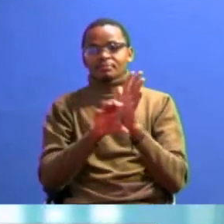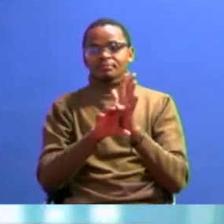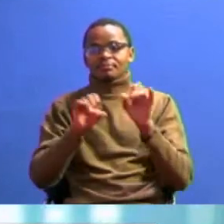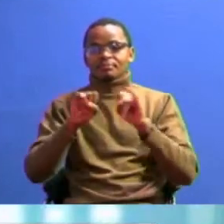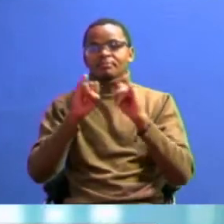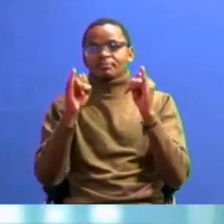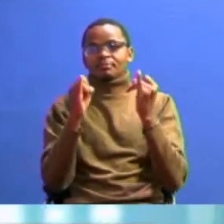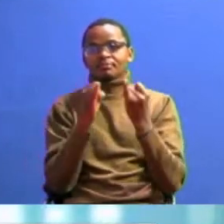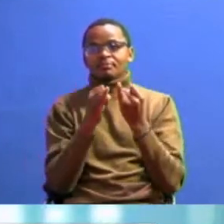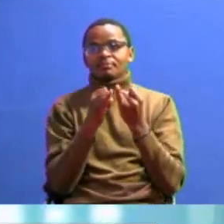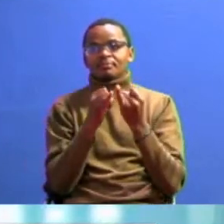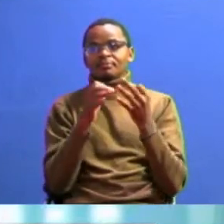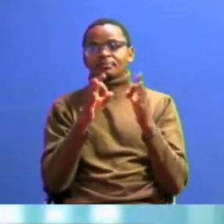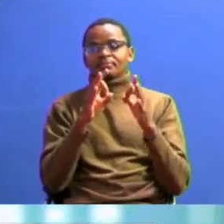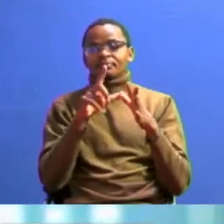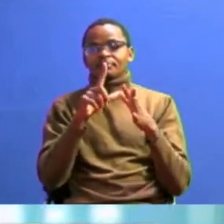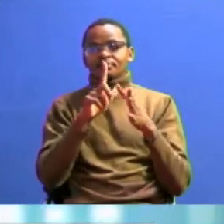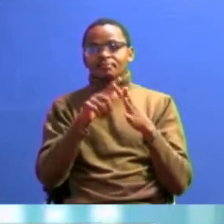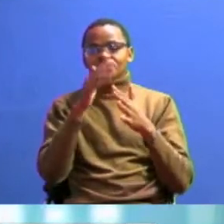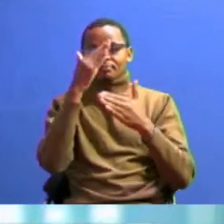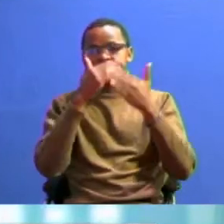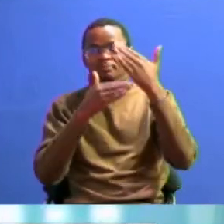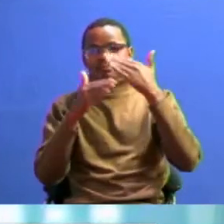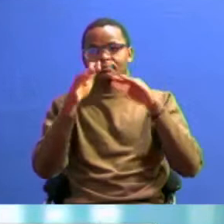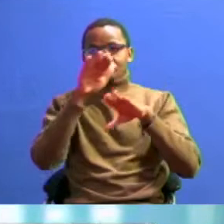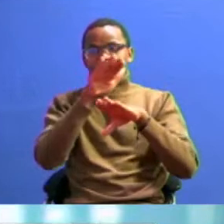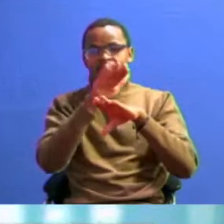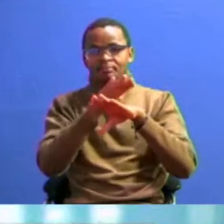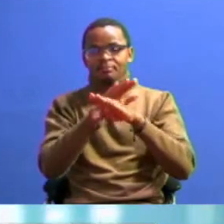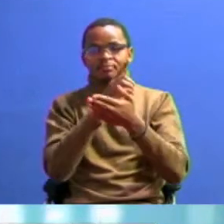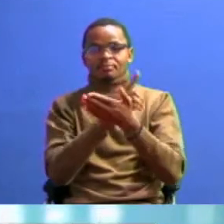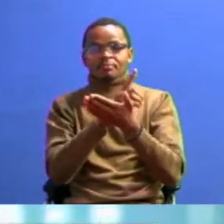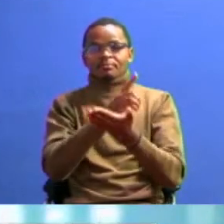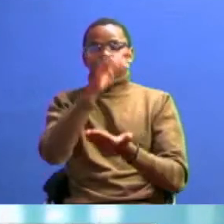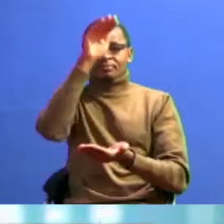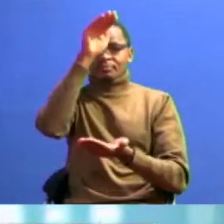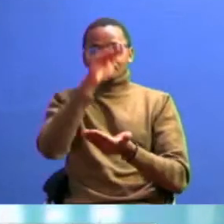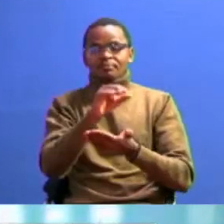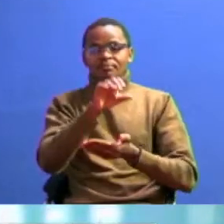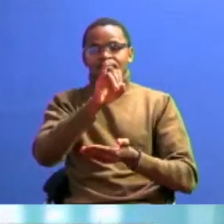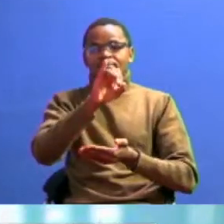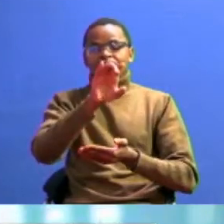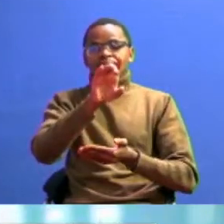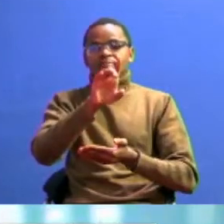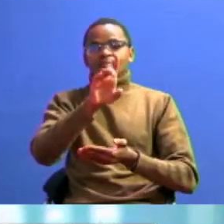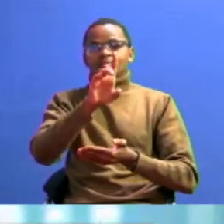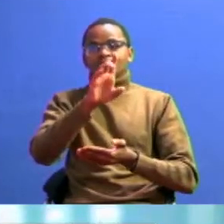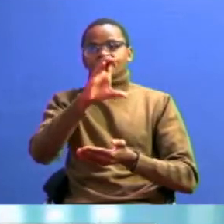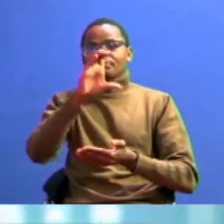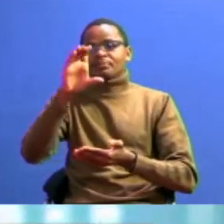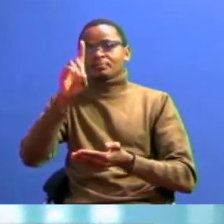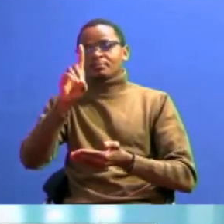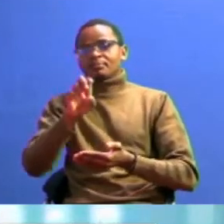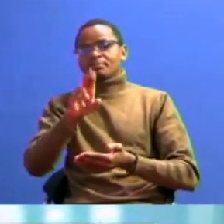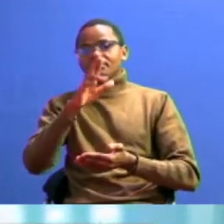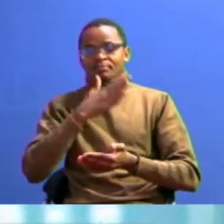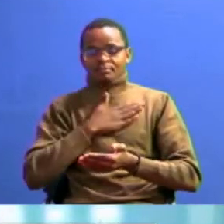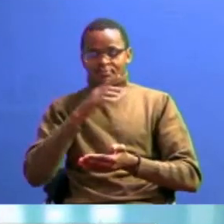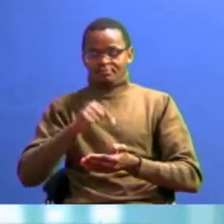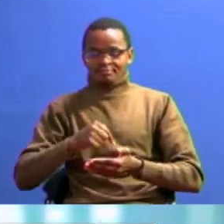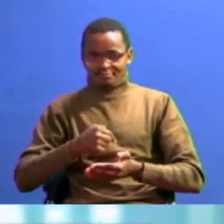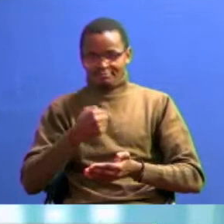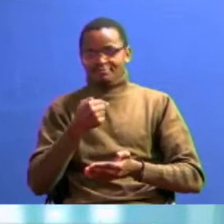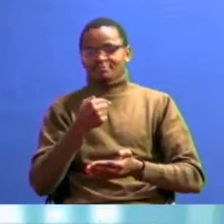International Consortium of Universities on Drug Demand Reduction, or ICUDDR. That is a little about myself.